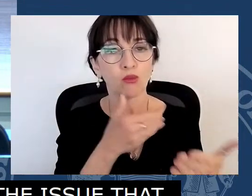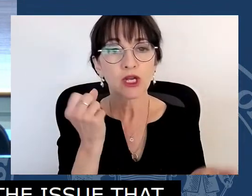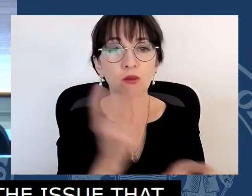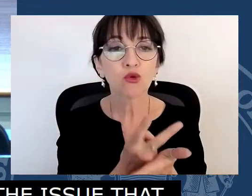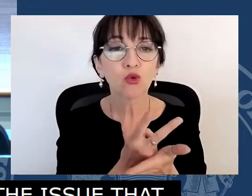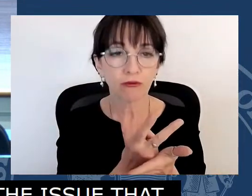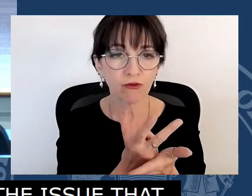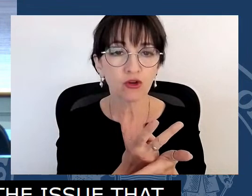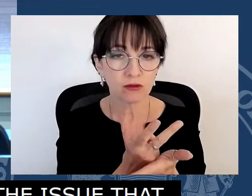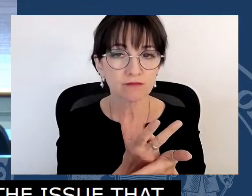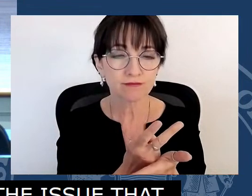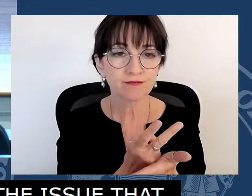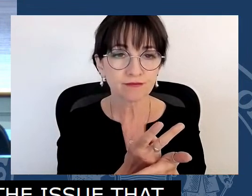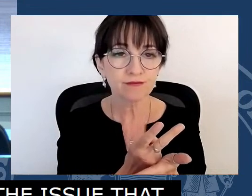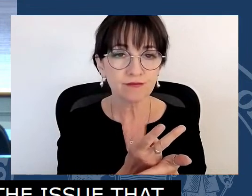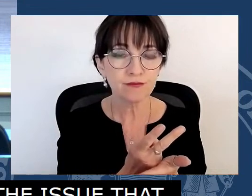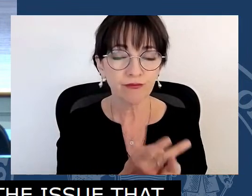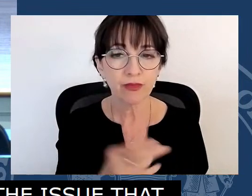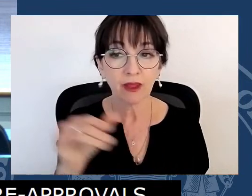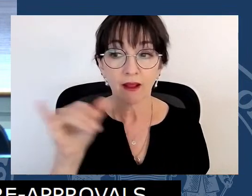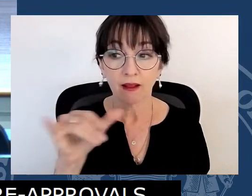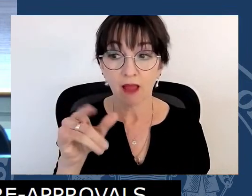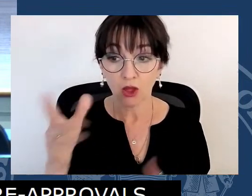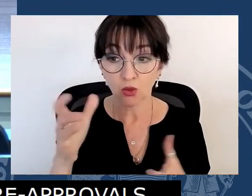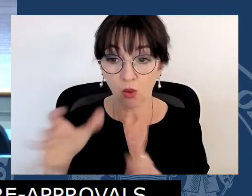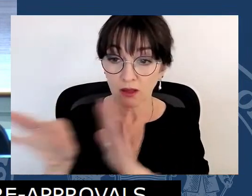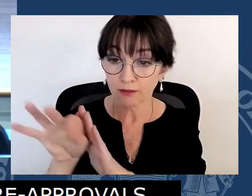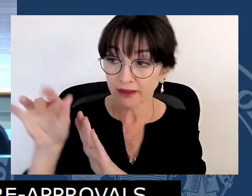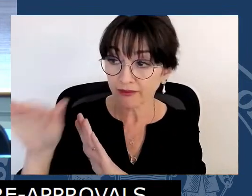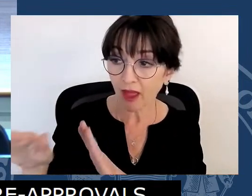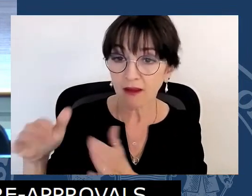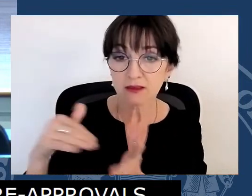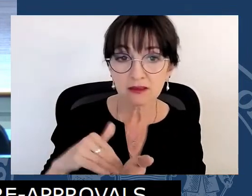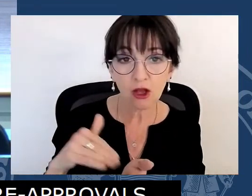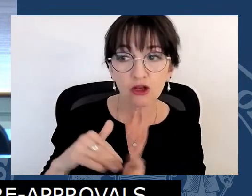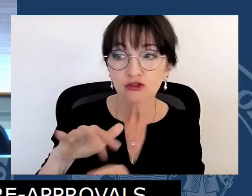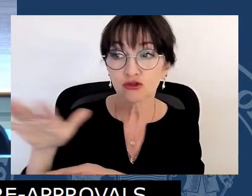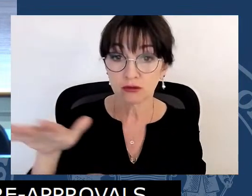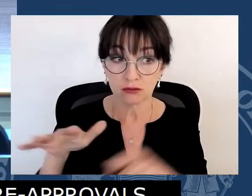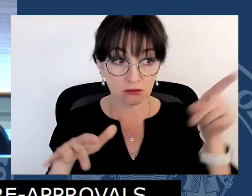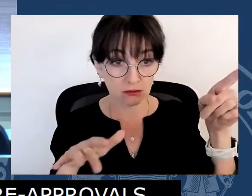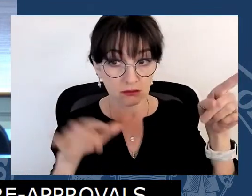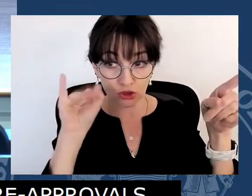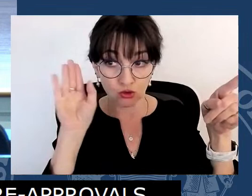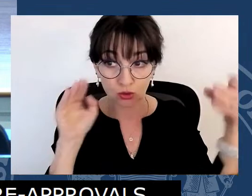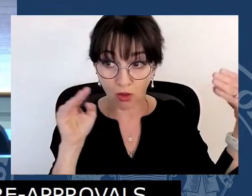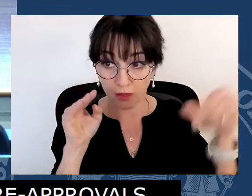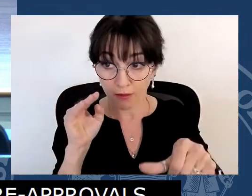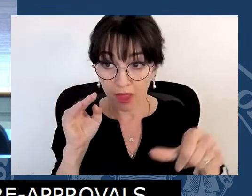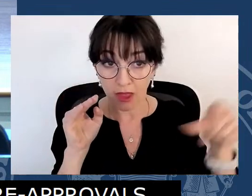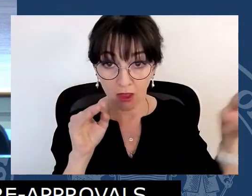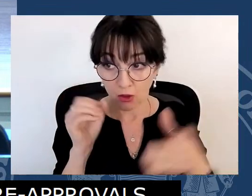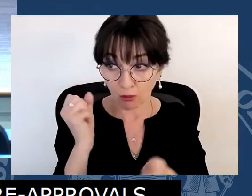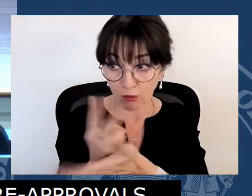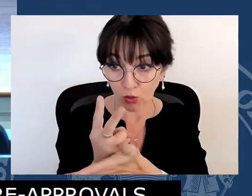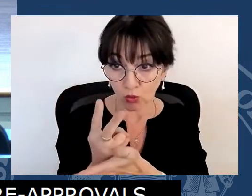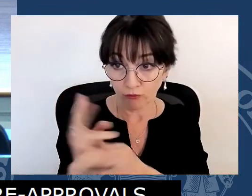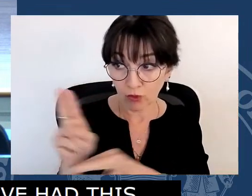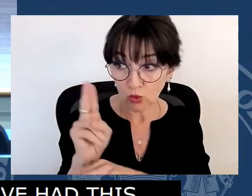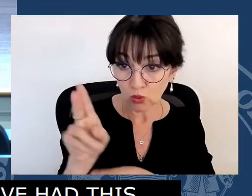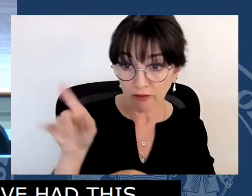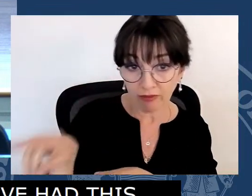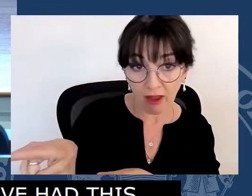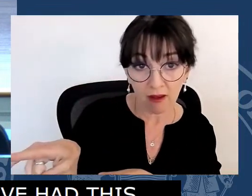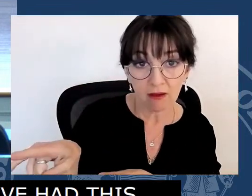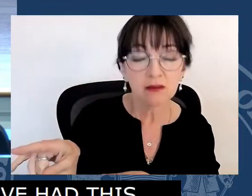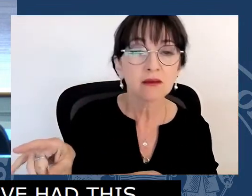in these networks? We had this question. And that's where we've spent the most time assuring people that we will have the networks